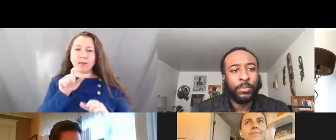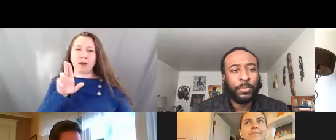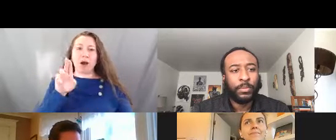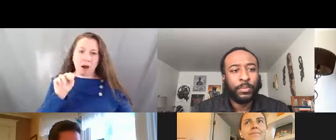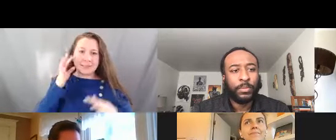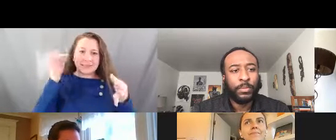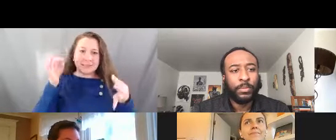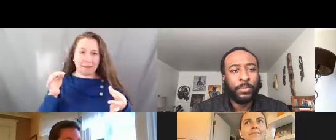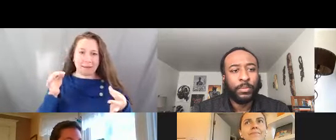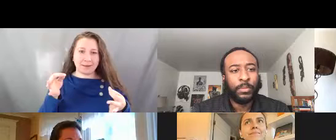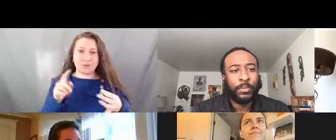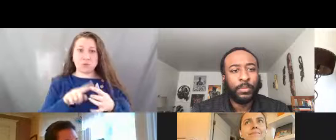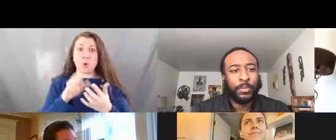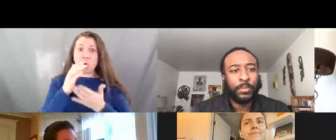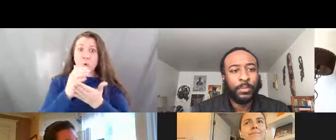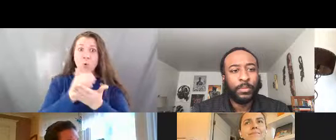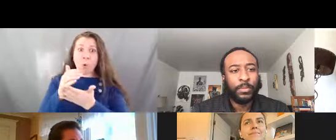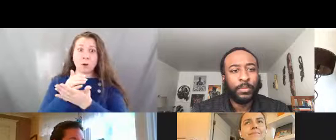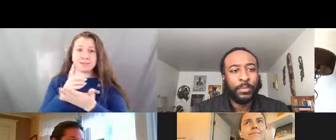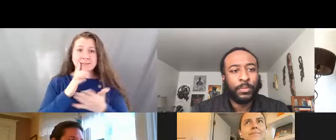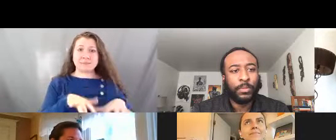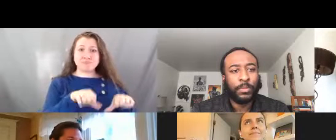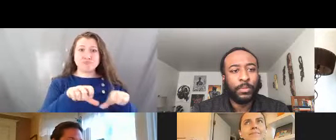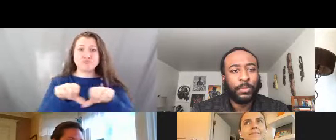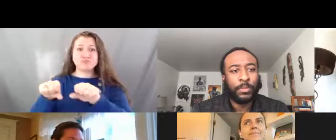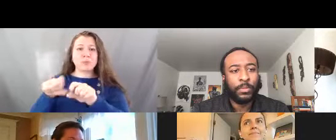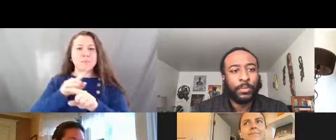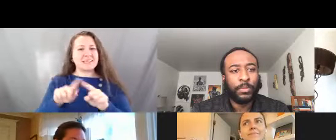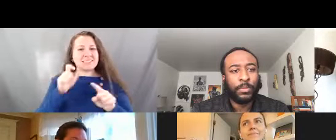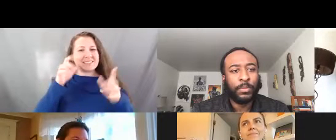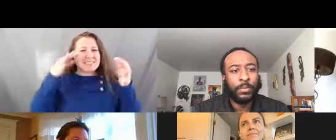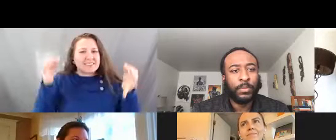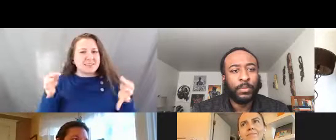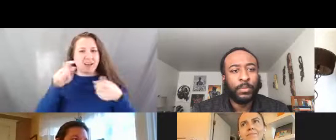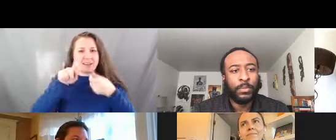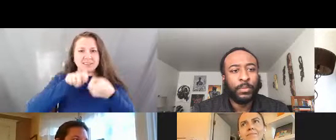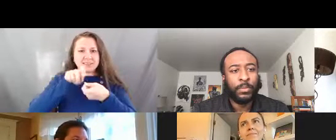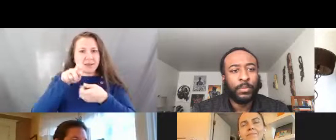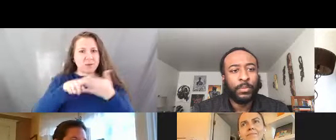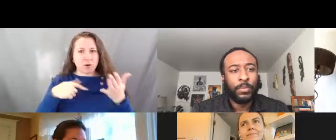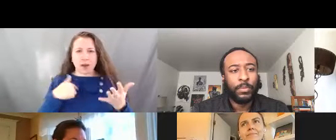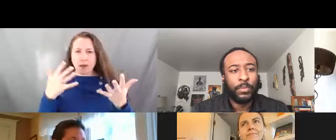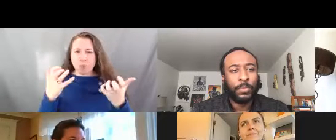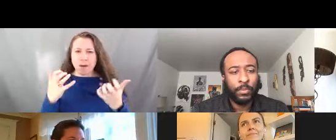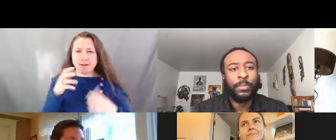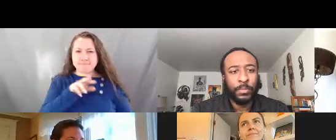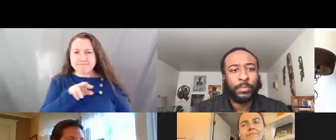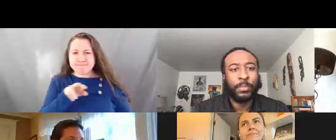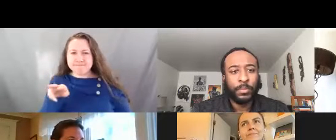basic core subjects, but I hadn't decided towards something because I wanted to experience like what I can actually go for